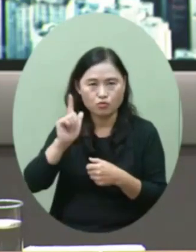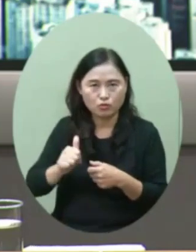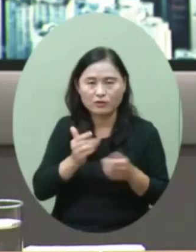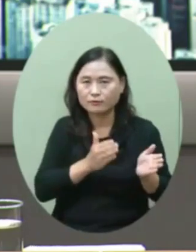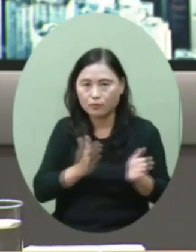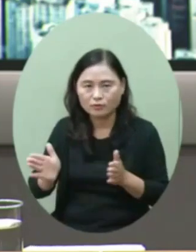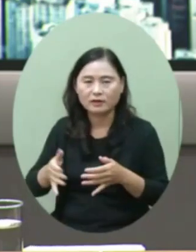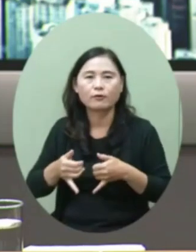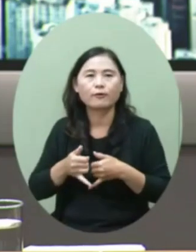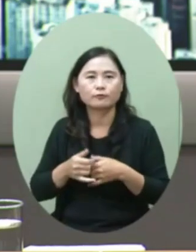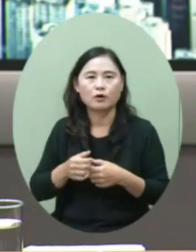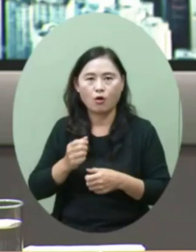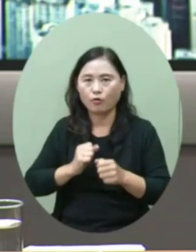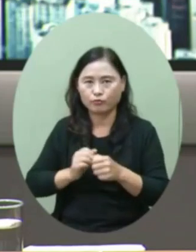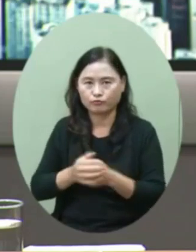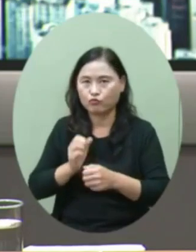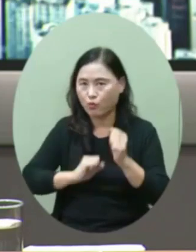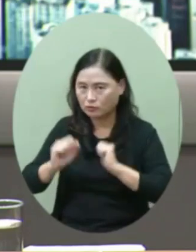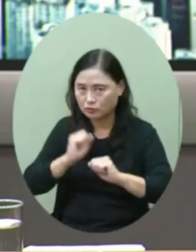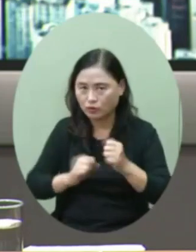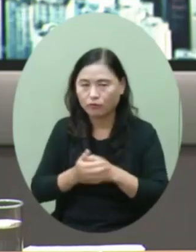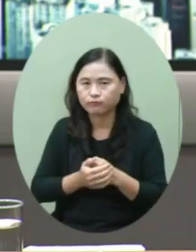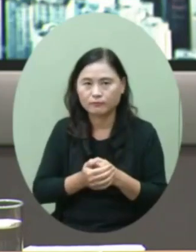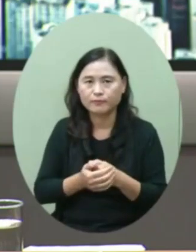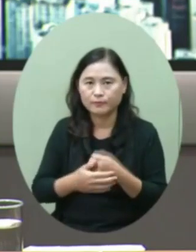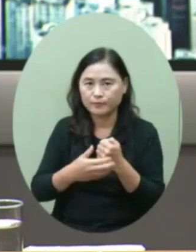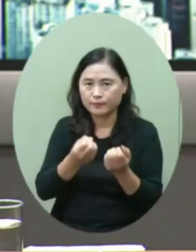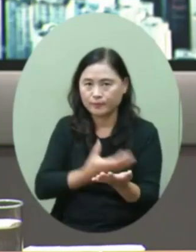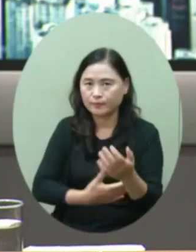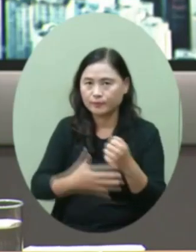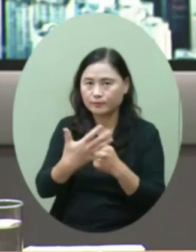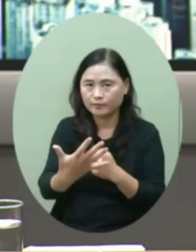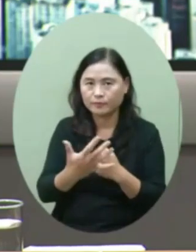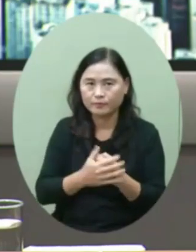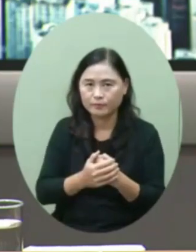However, in the main, the cases will be tried in